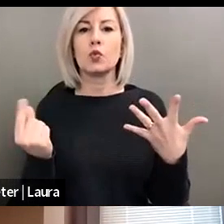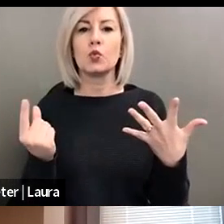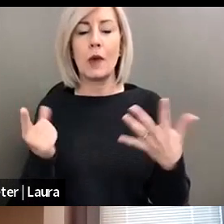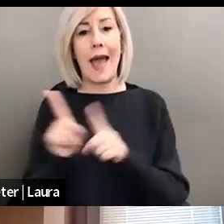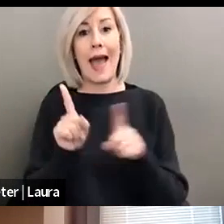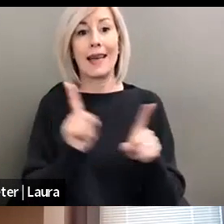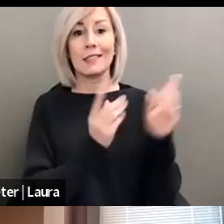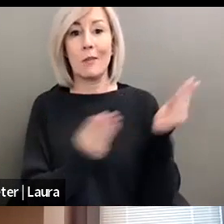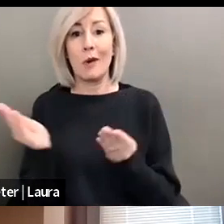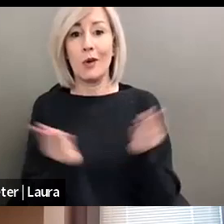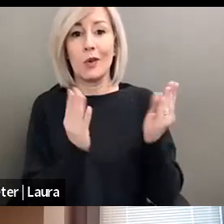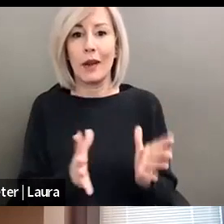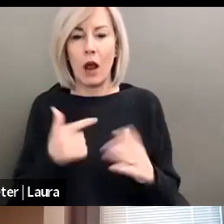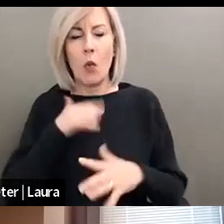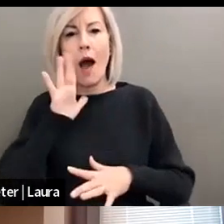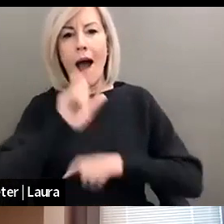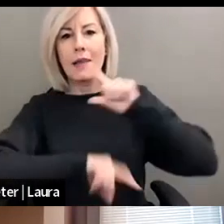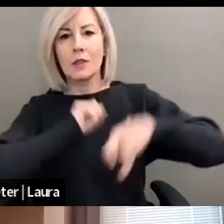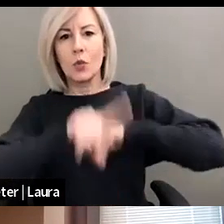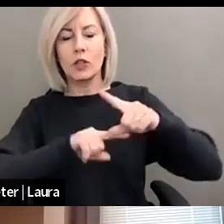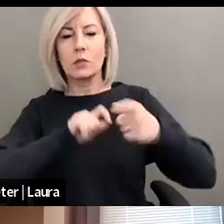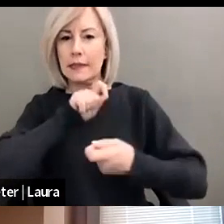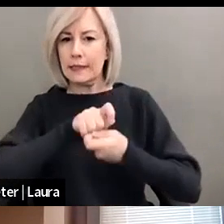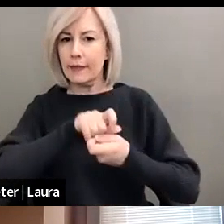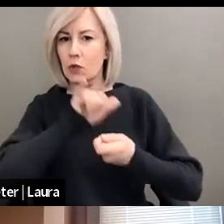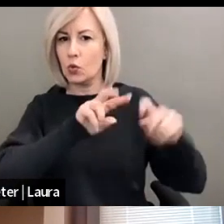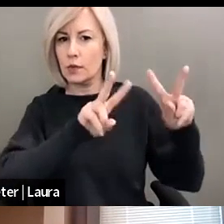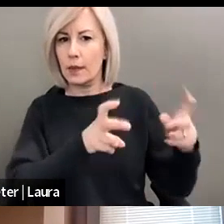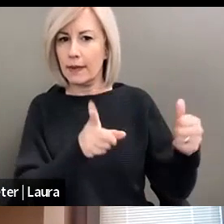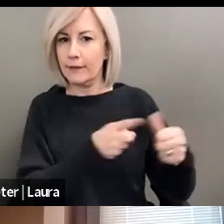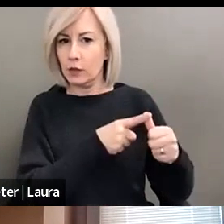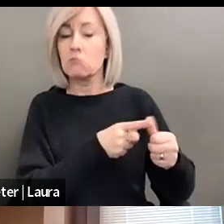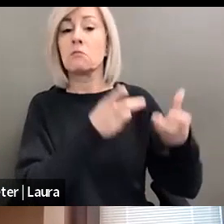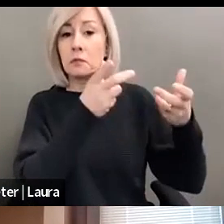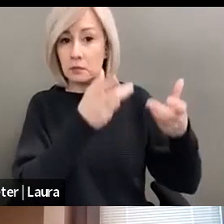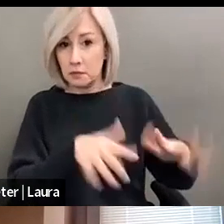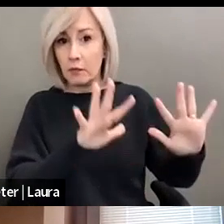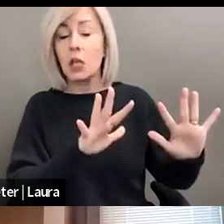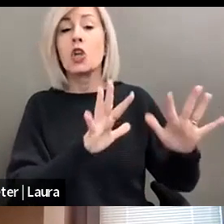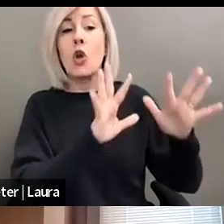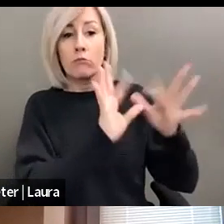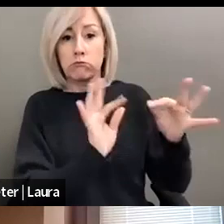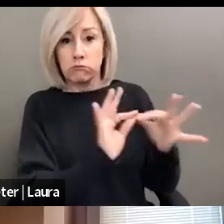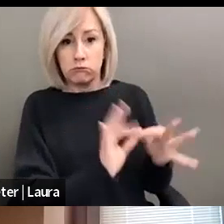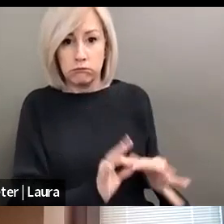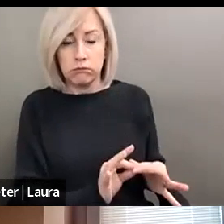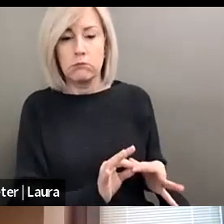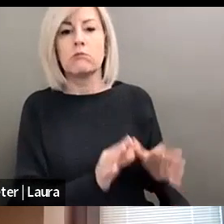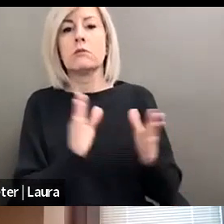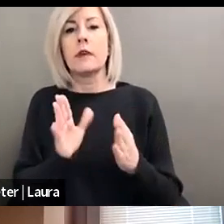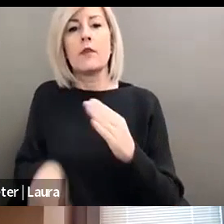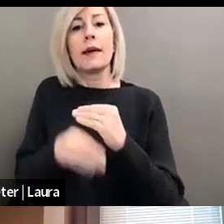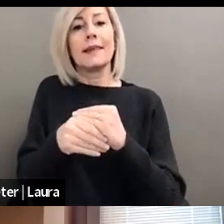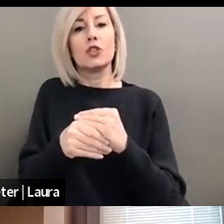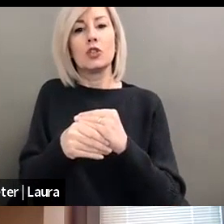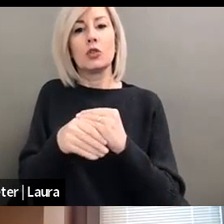ask questions that pertain specifically to these topics first. After we do address these topics, if there are additional questions